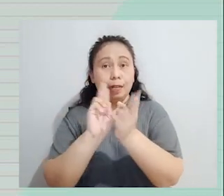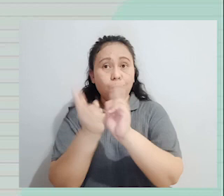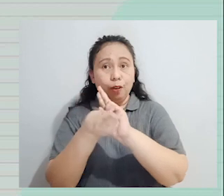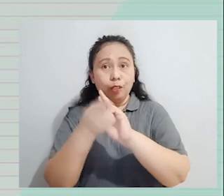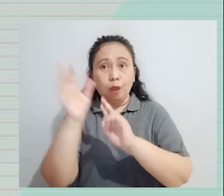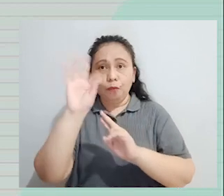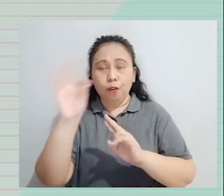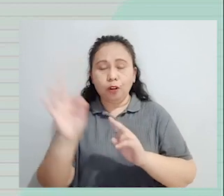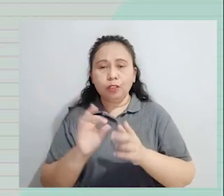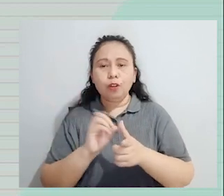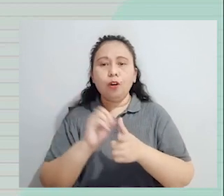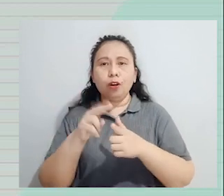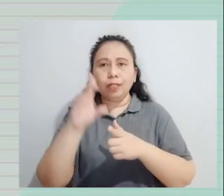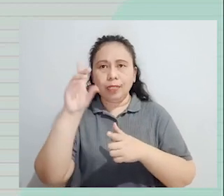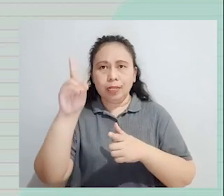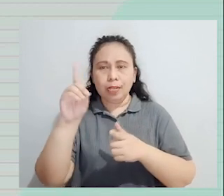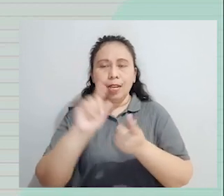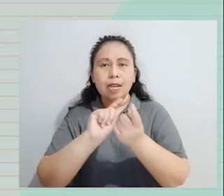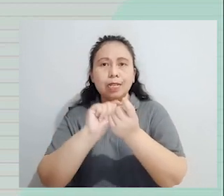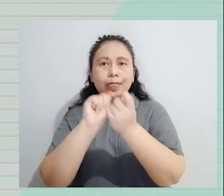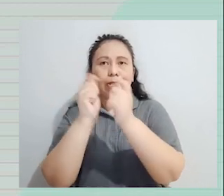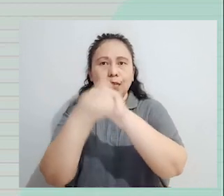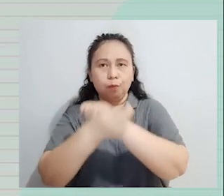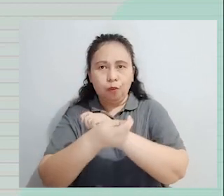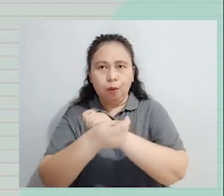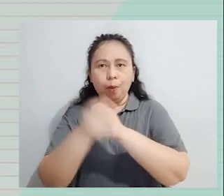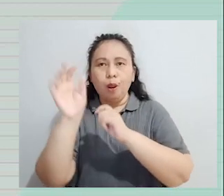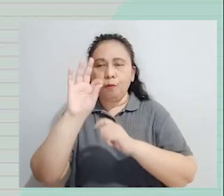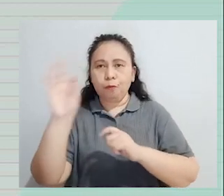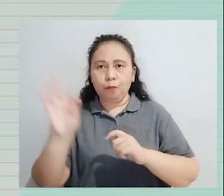fault. And D. Transform fault.